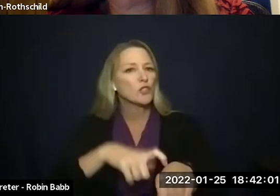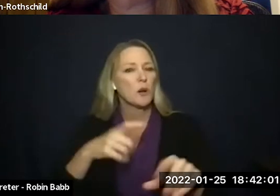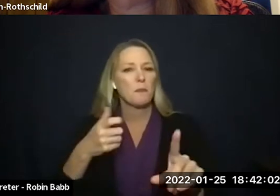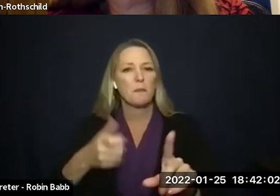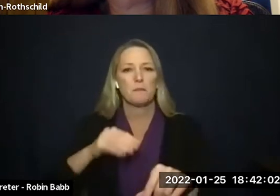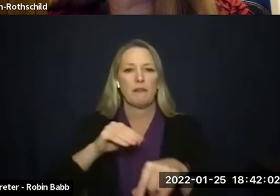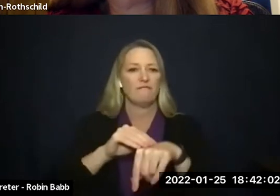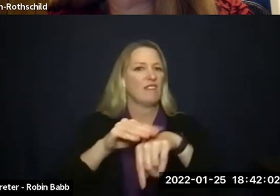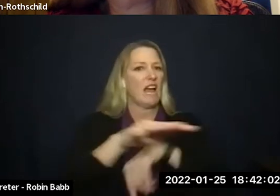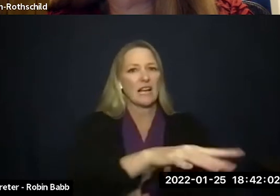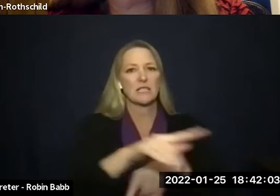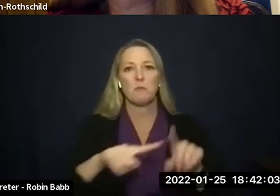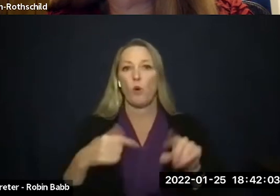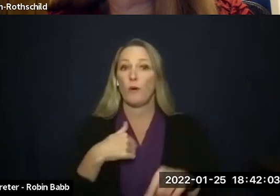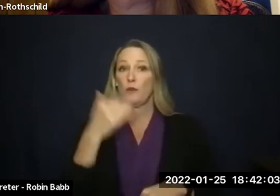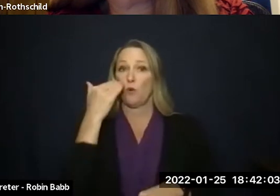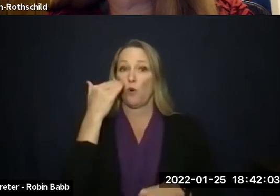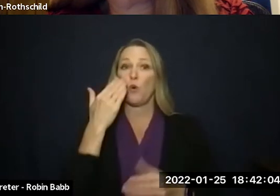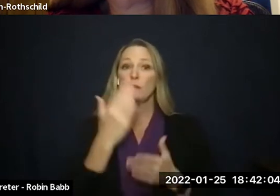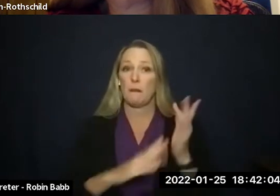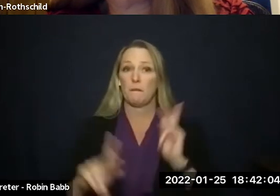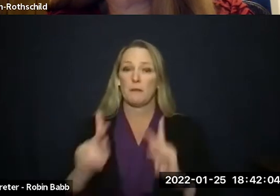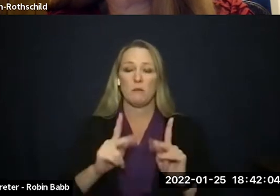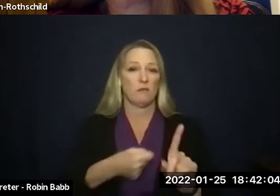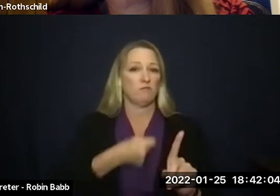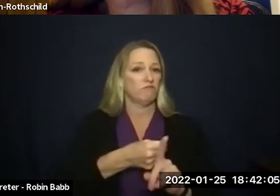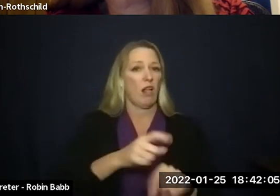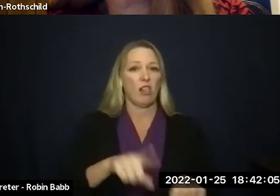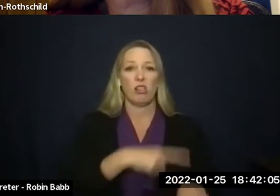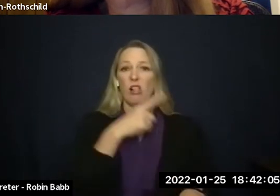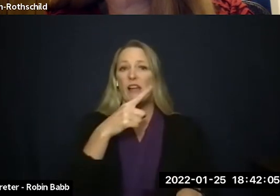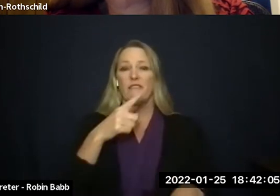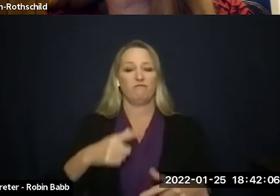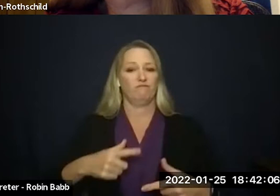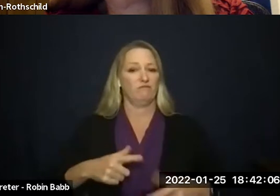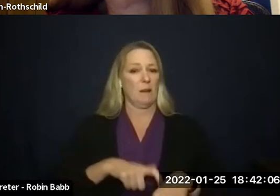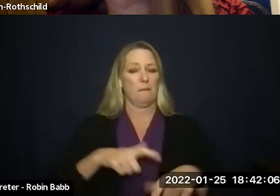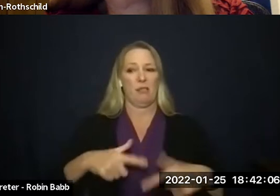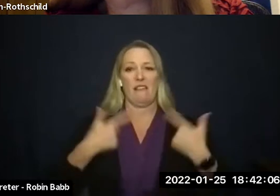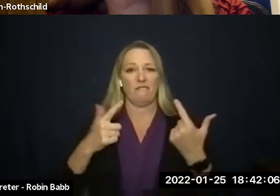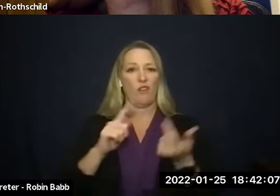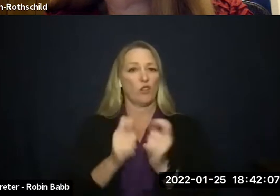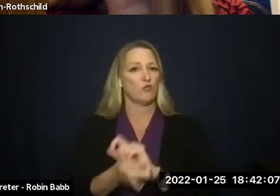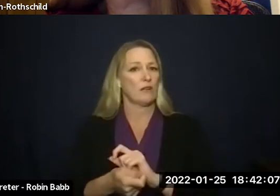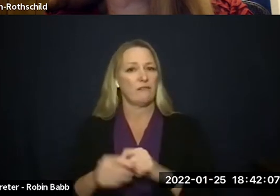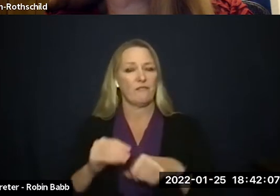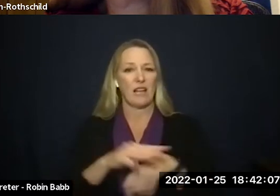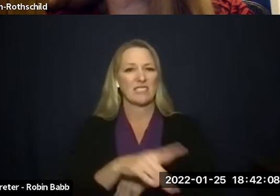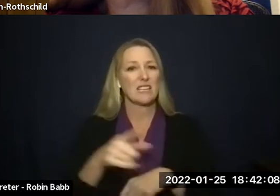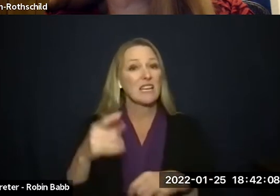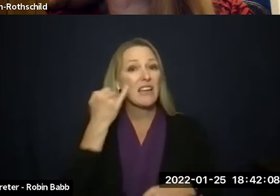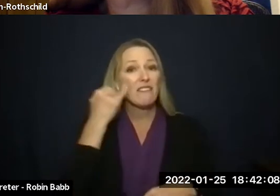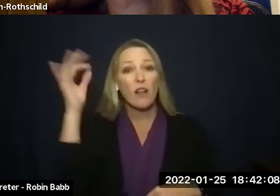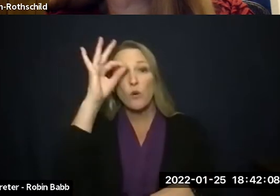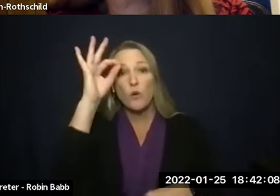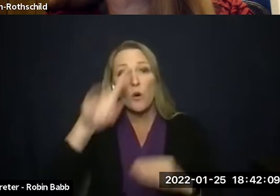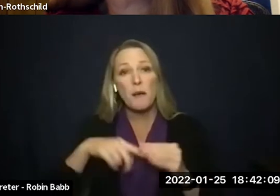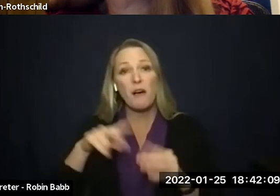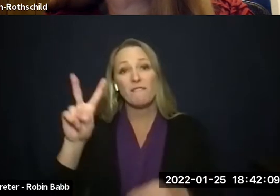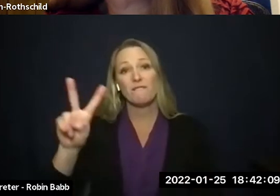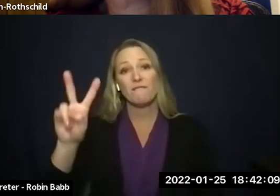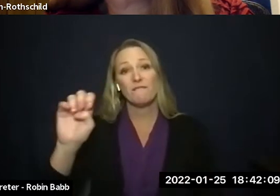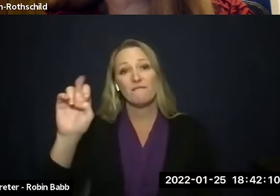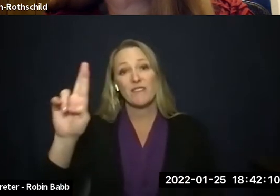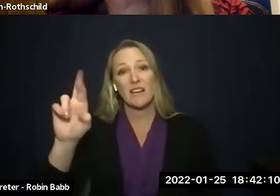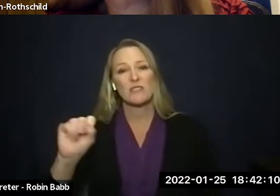we do know that there have been life-altering events if you're familiar with the vaccine-adverse event reporting system vares it's a national early warning